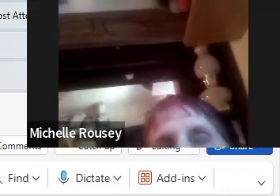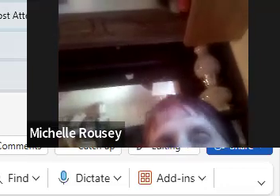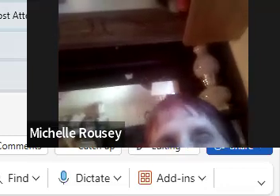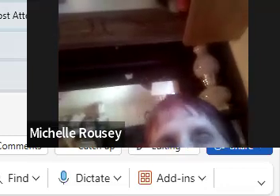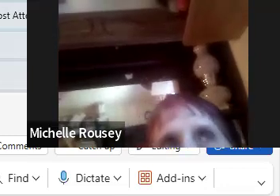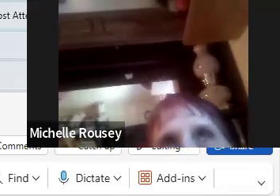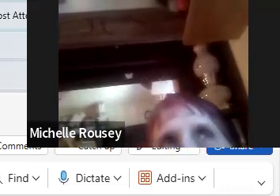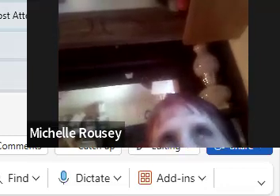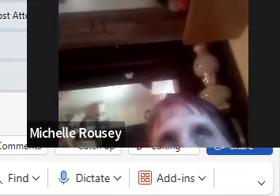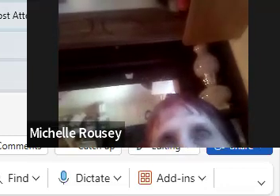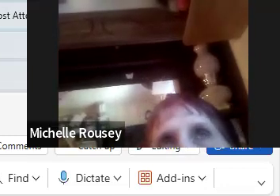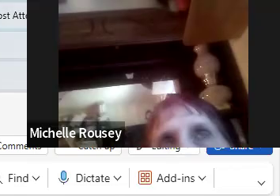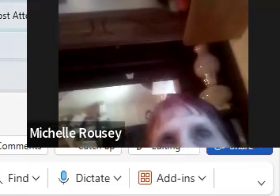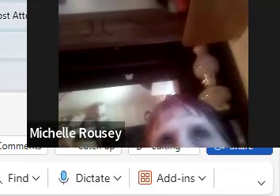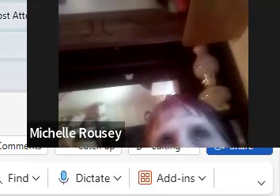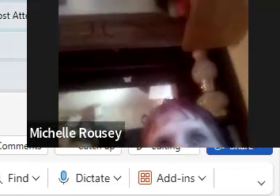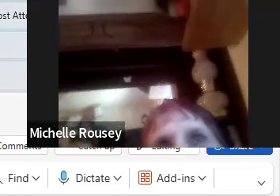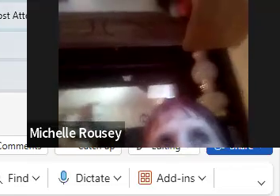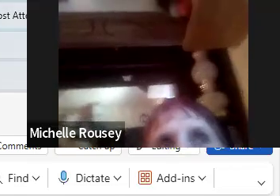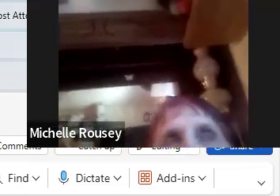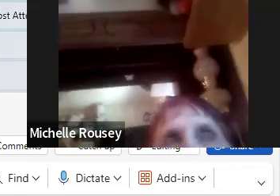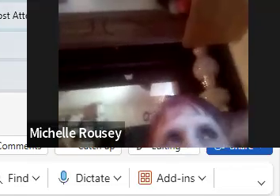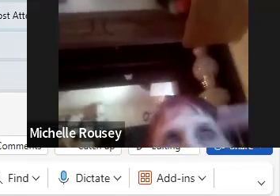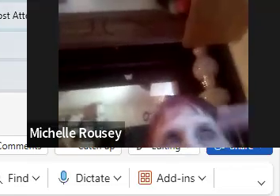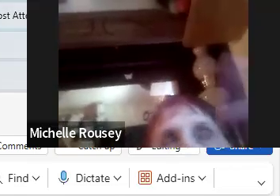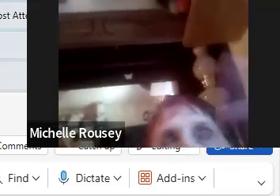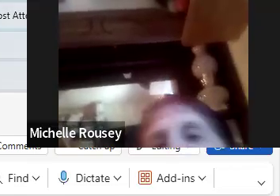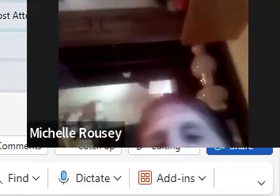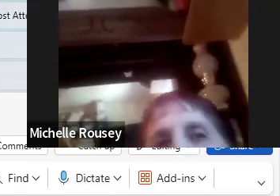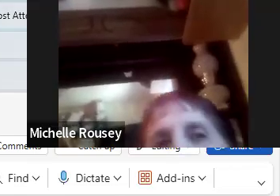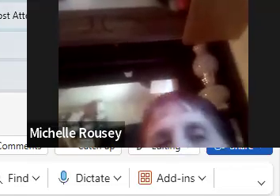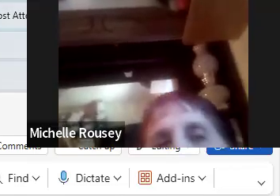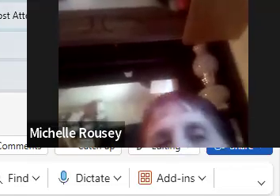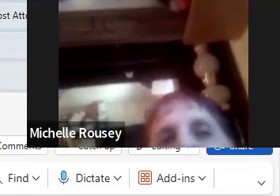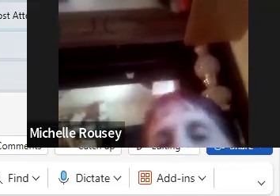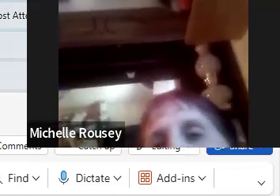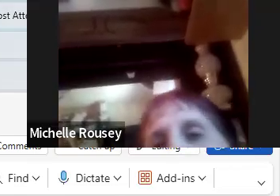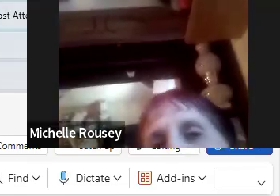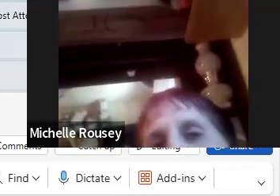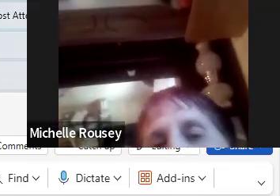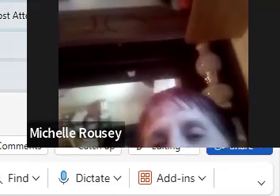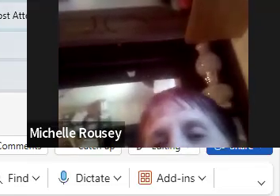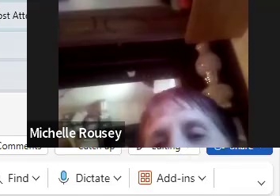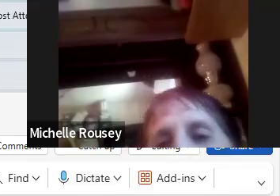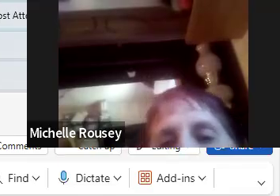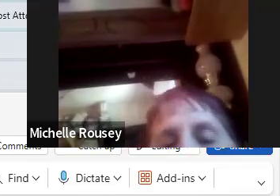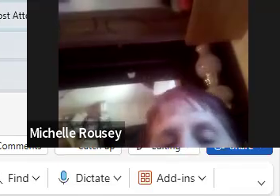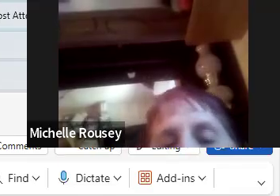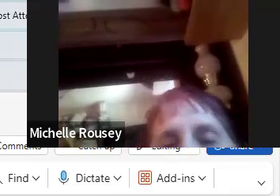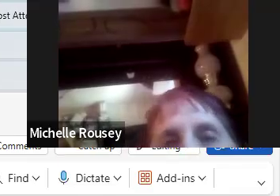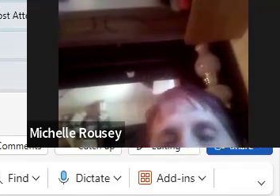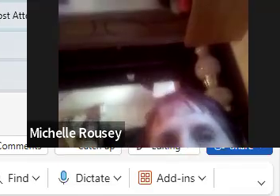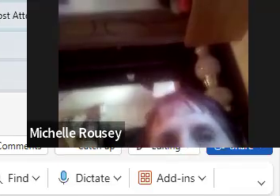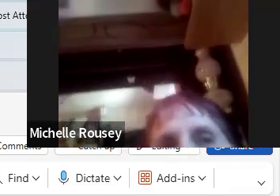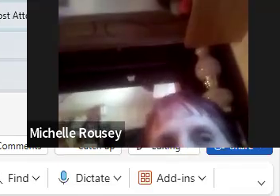I have a huge ahead of a lot of people of knowing what projects